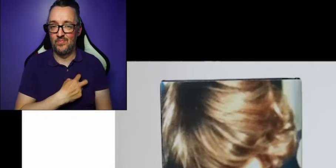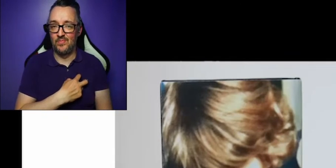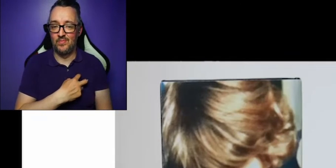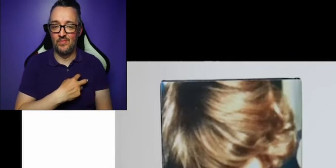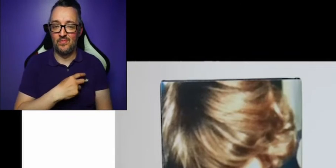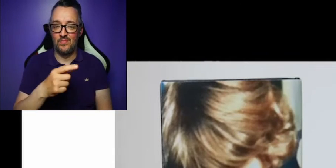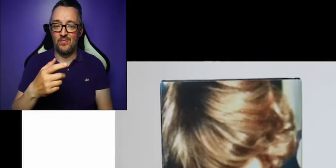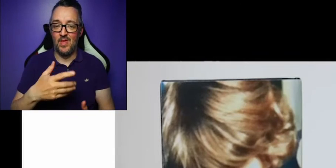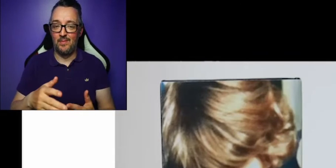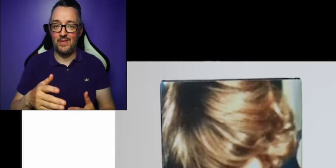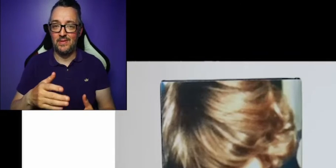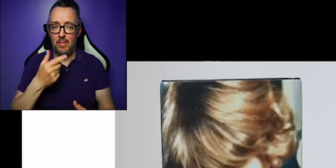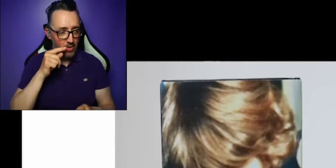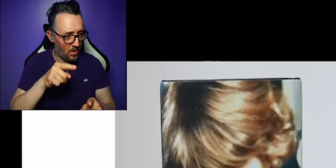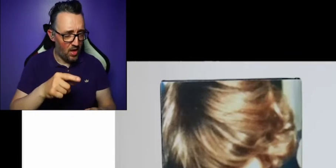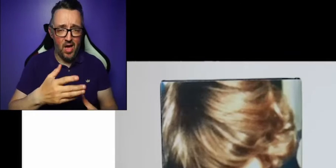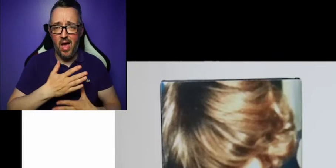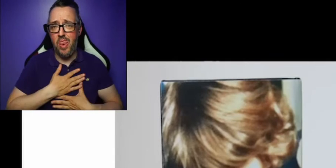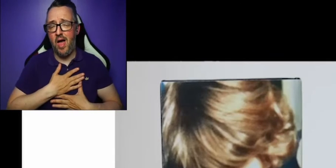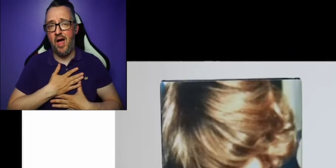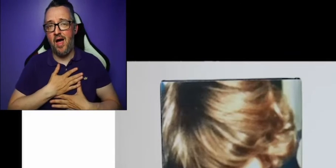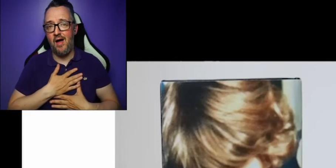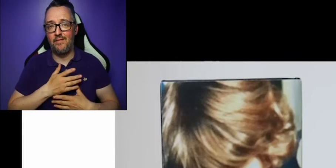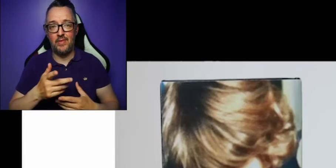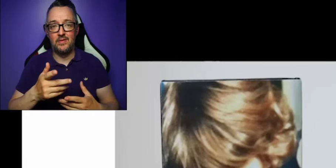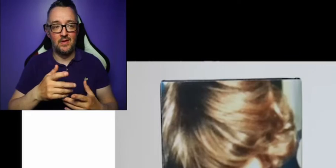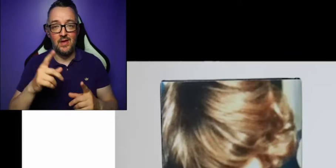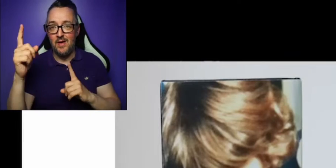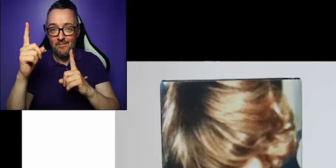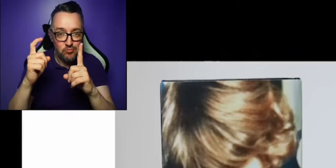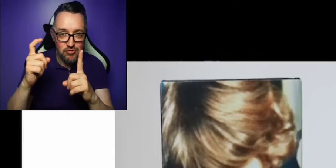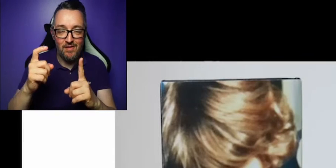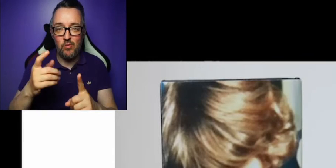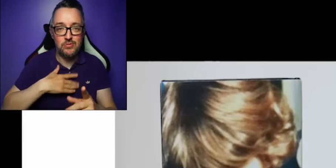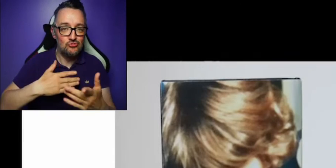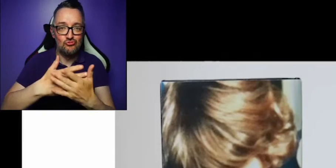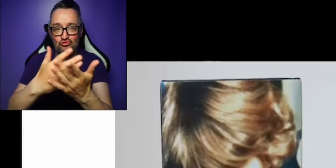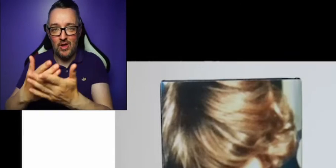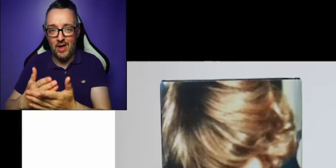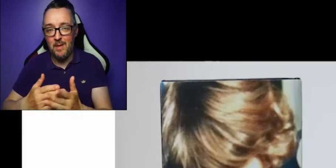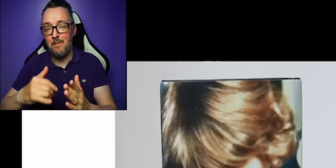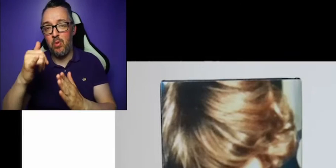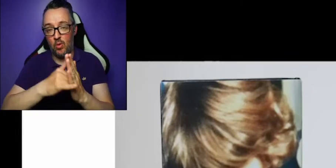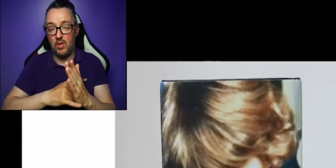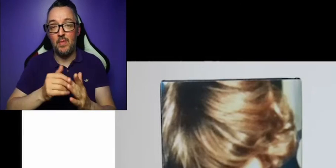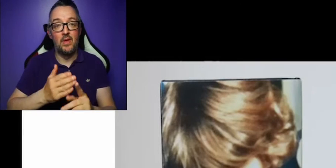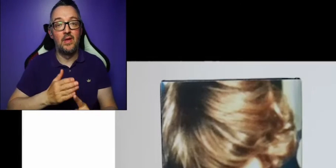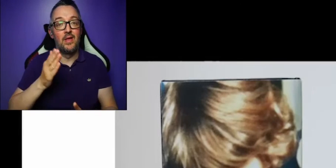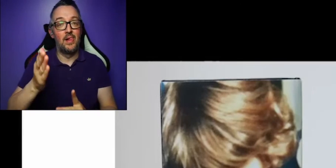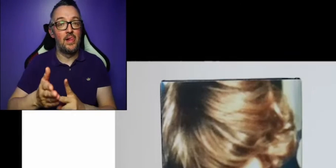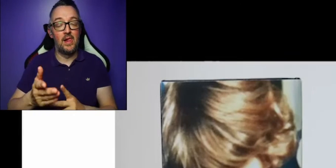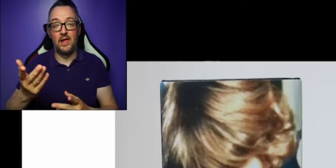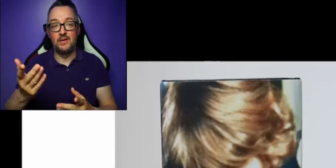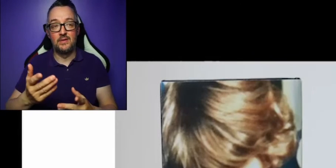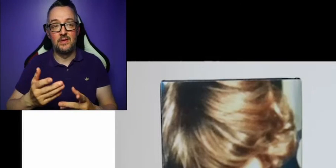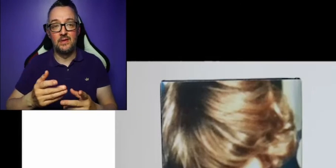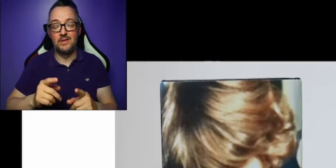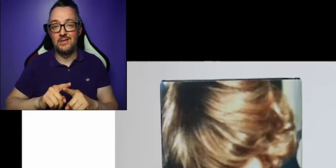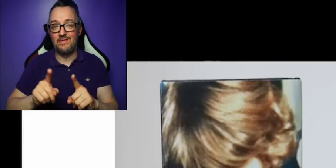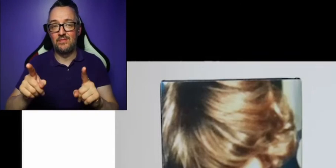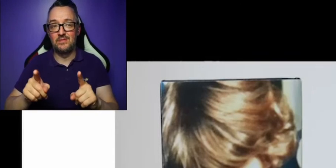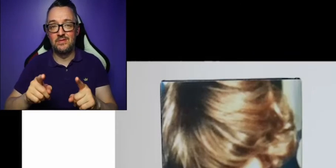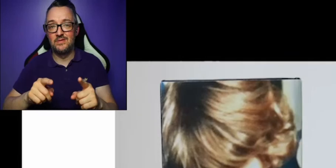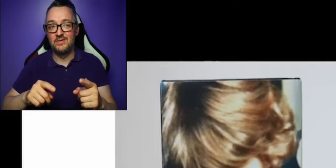of dived on and loved and shared in blogs and all sorts. And then I've worn it in neurotypical spaces and it